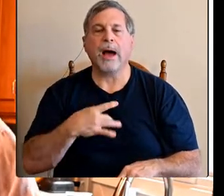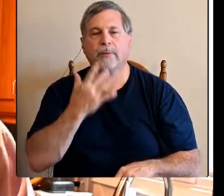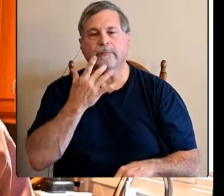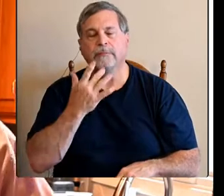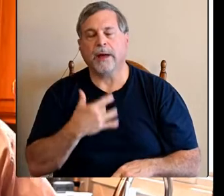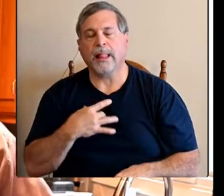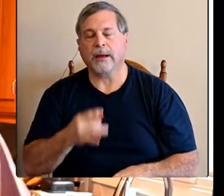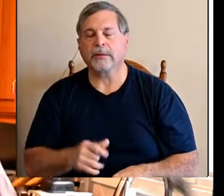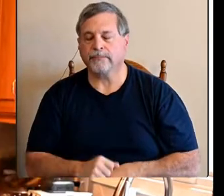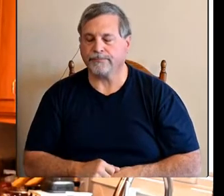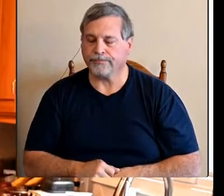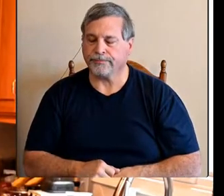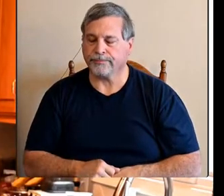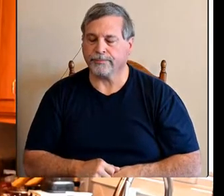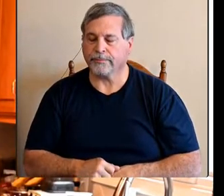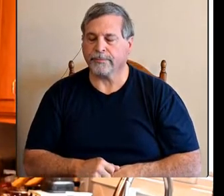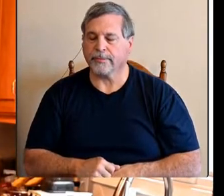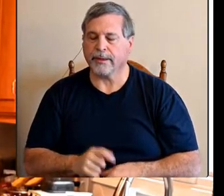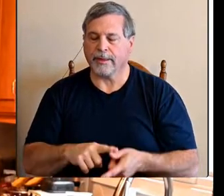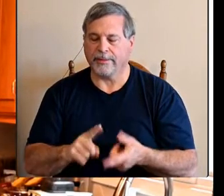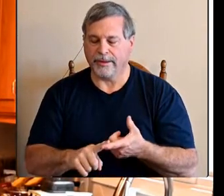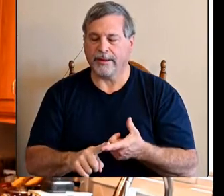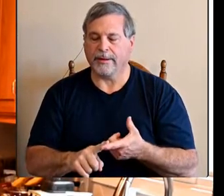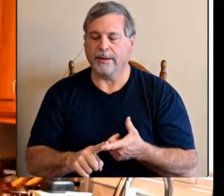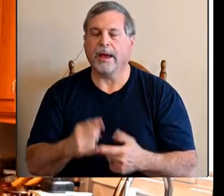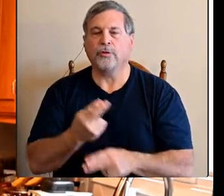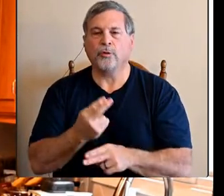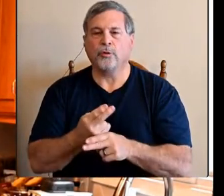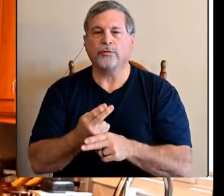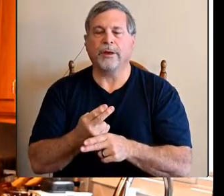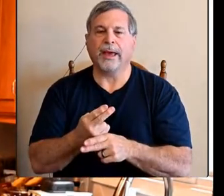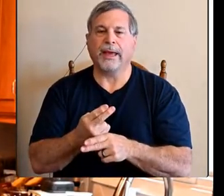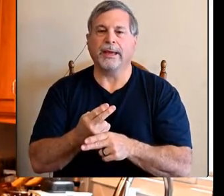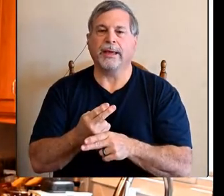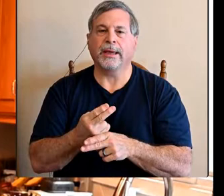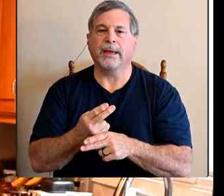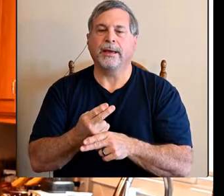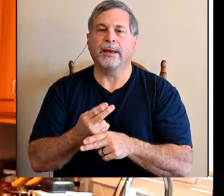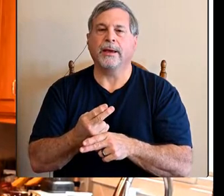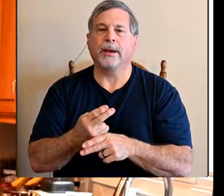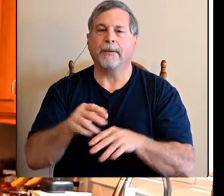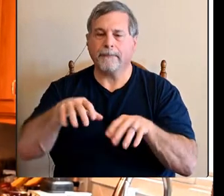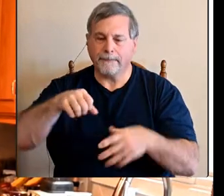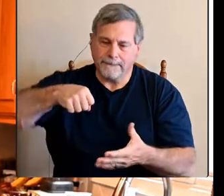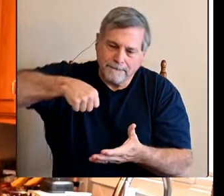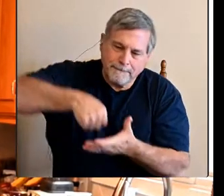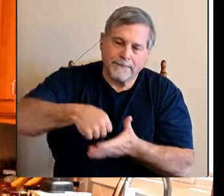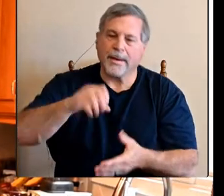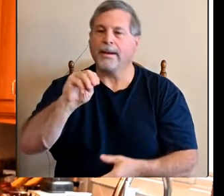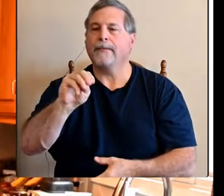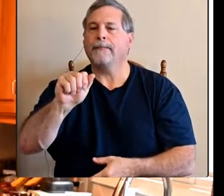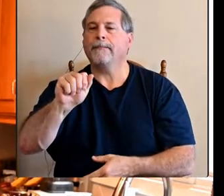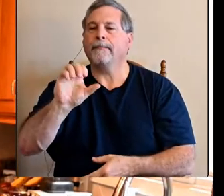so I'm putting a lot in and then what I typically will do is I'll just use a a masher like you do for